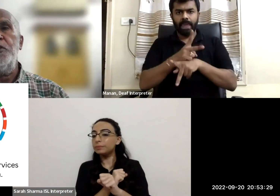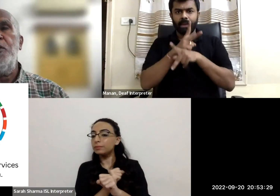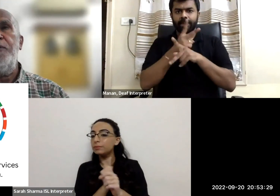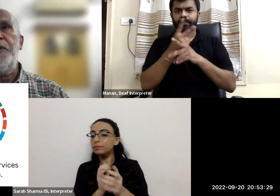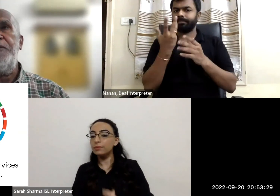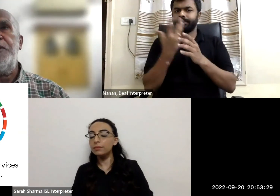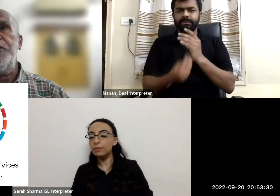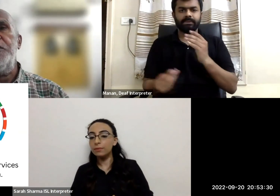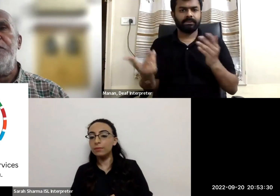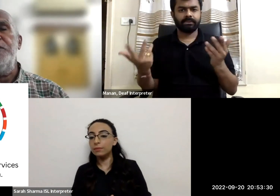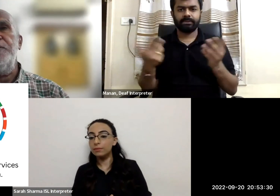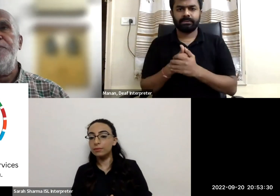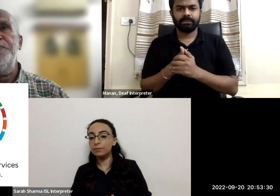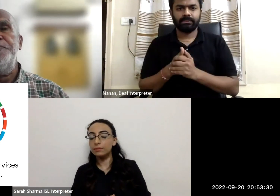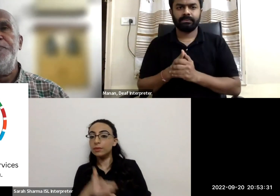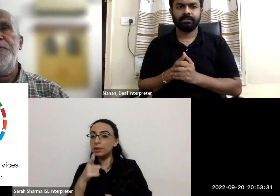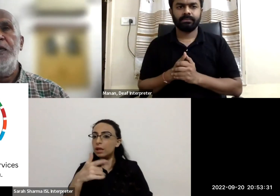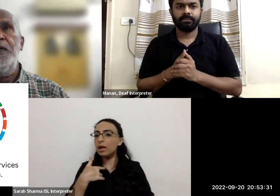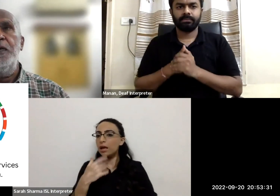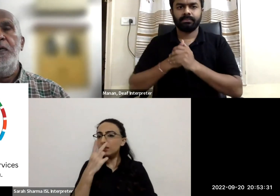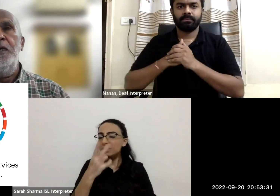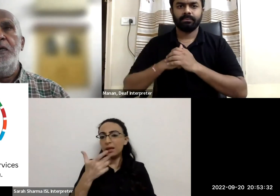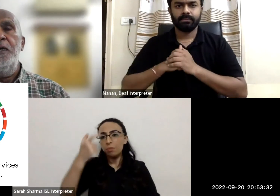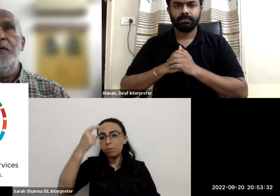is also of grave concern.